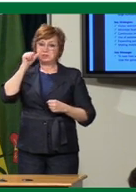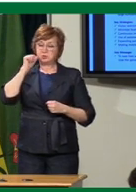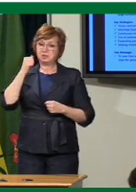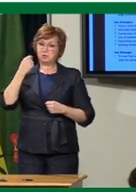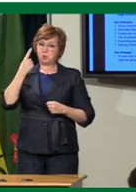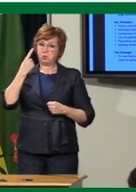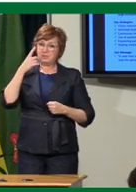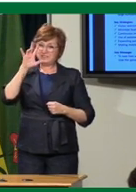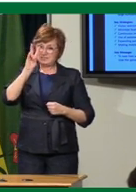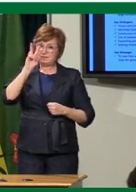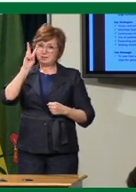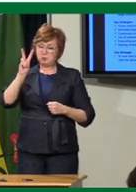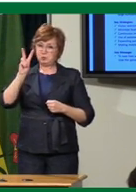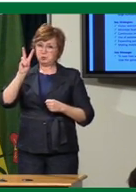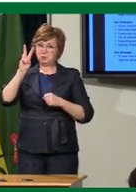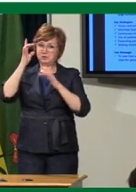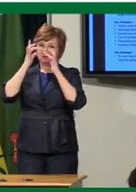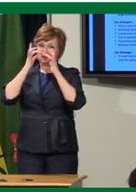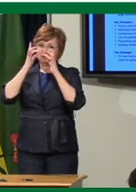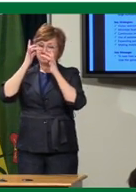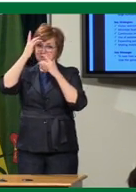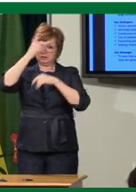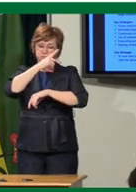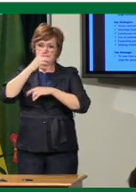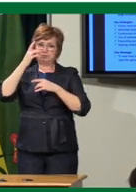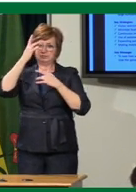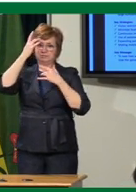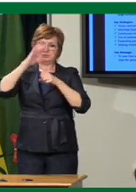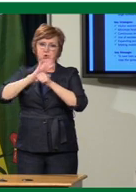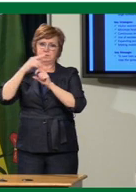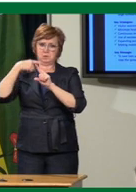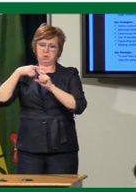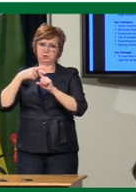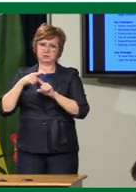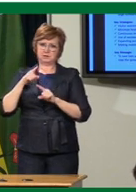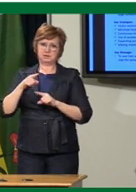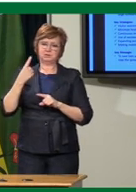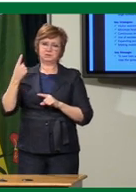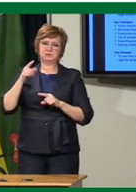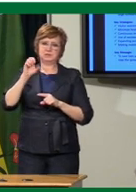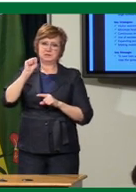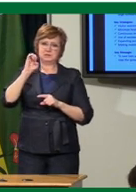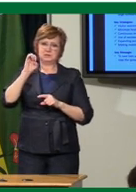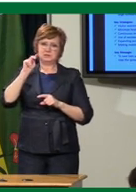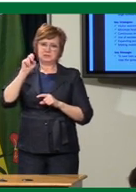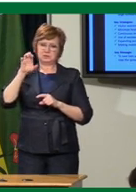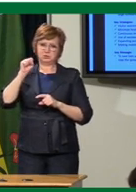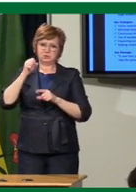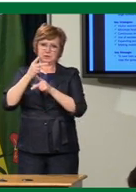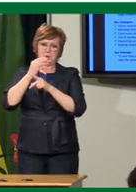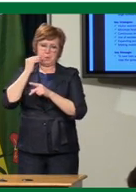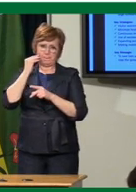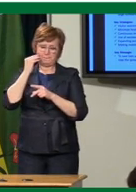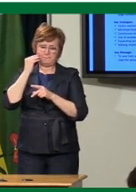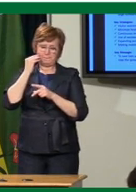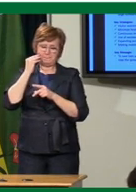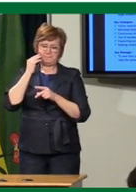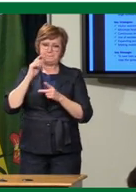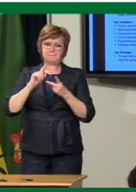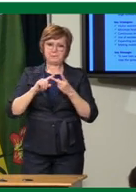very vulnerable population, as we've seen from other jurisdictions. We have 27 outbreaks in facilities serving seniors or